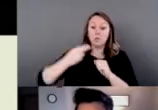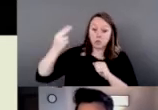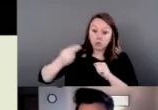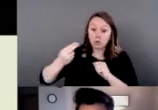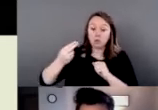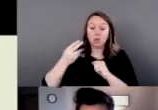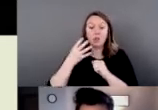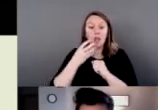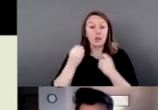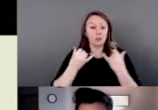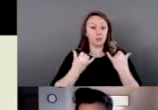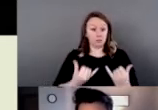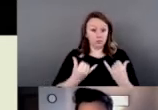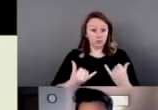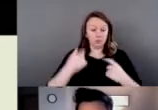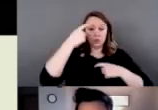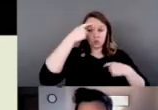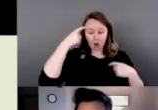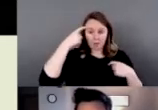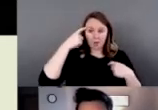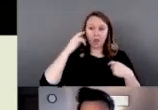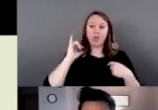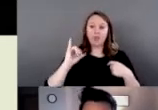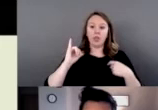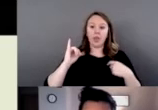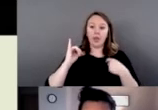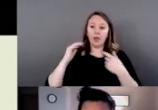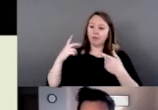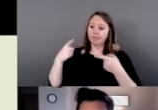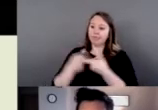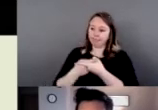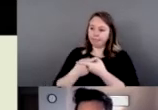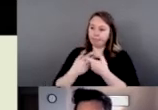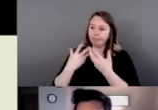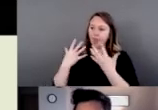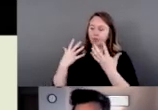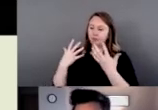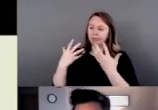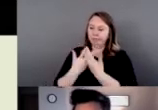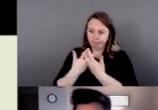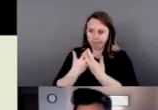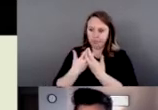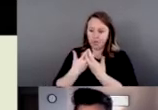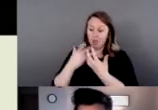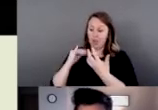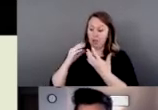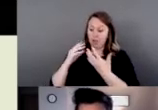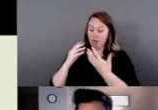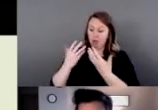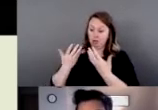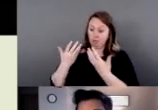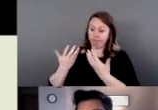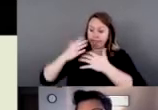to intersect. And it's because of these past traumas that leads to current traumas that this